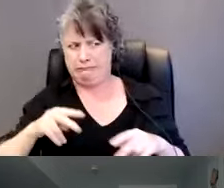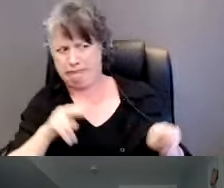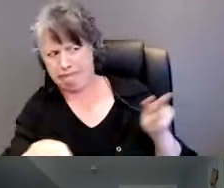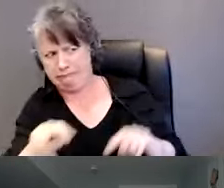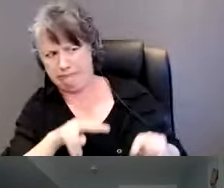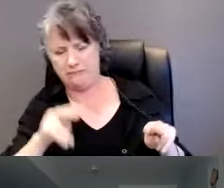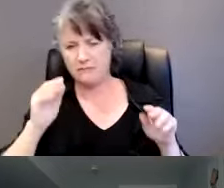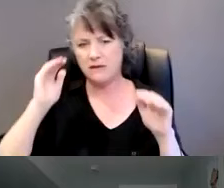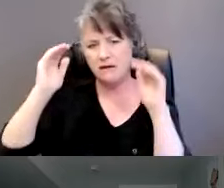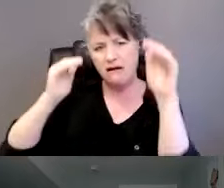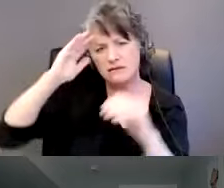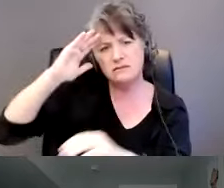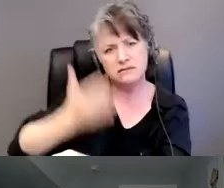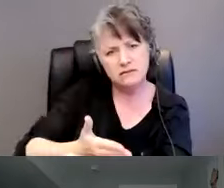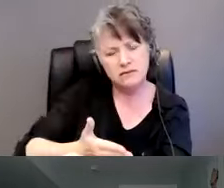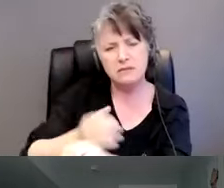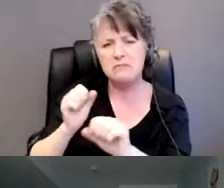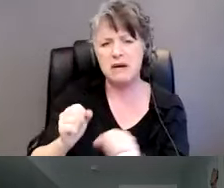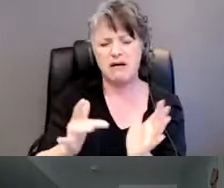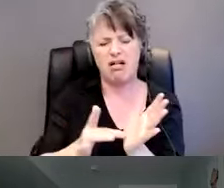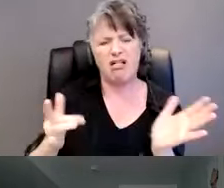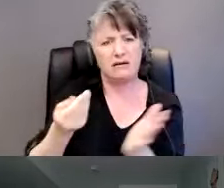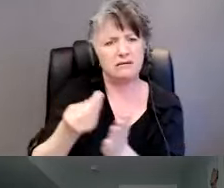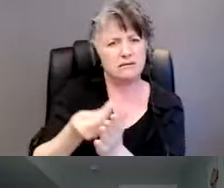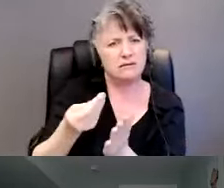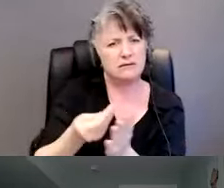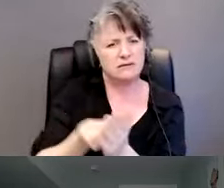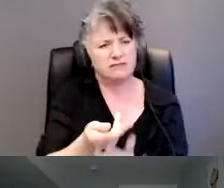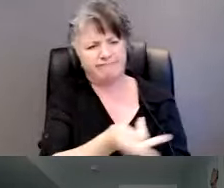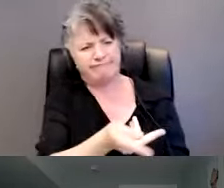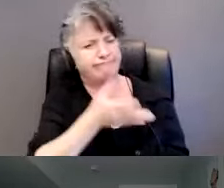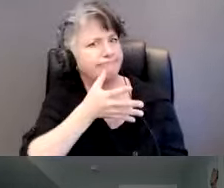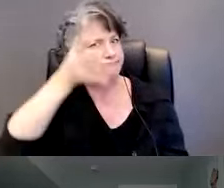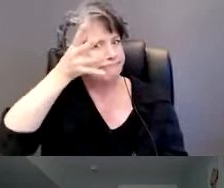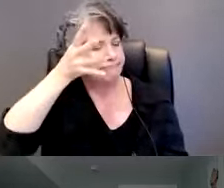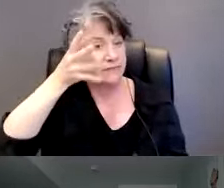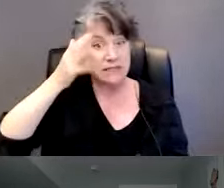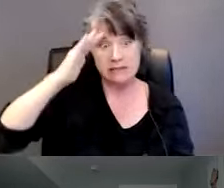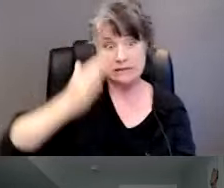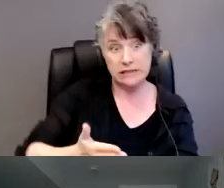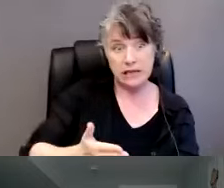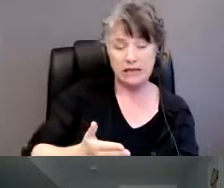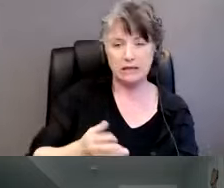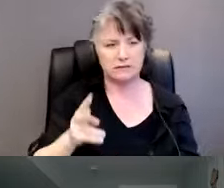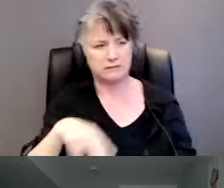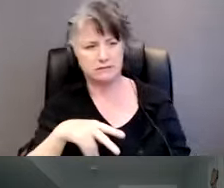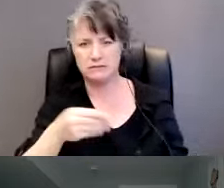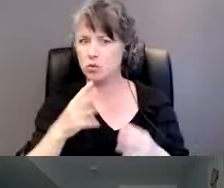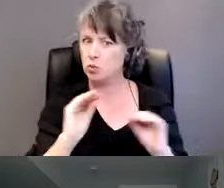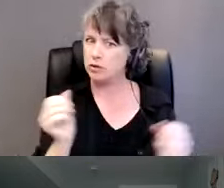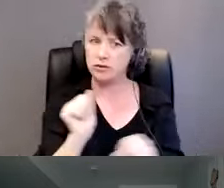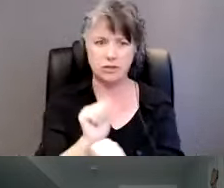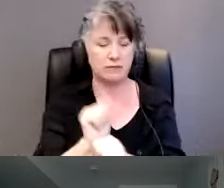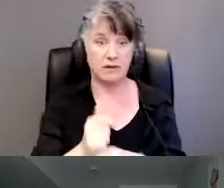adult son possibly financially abusing the couple. It was reported that this son was unemployed and living